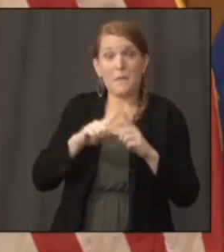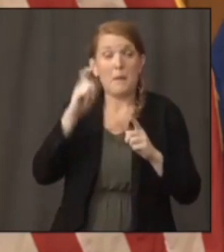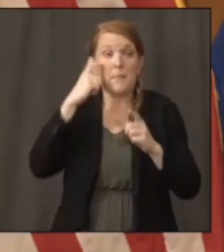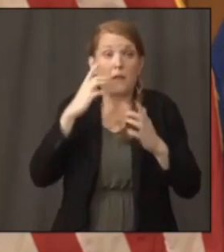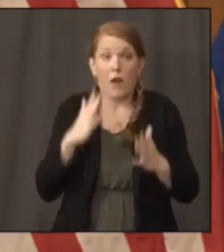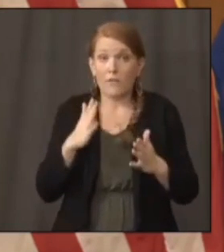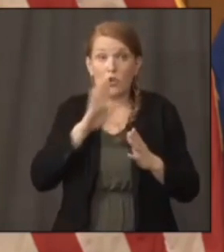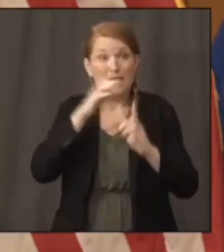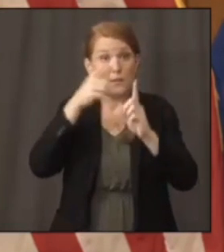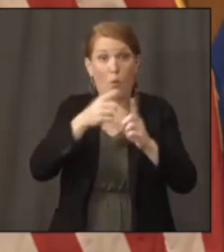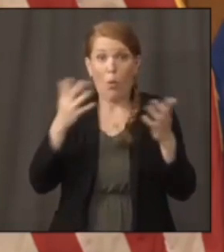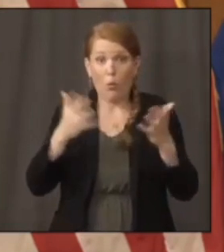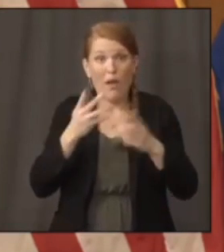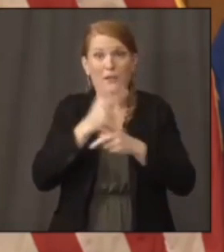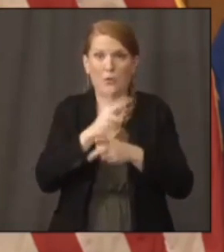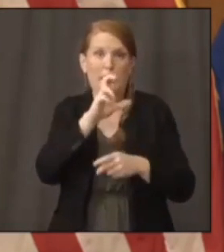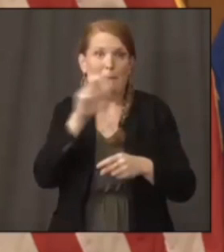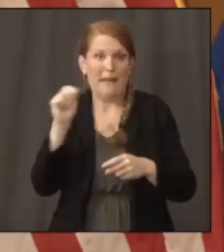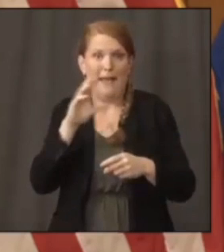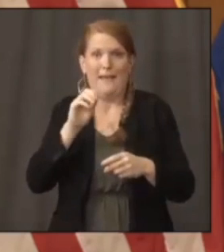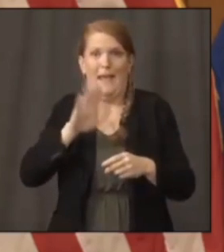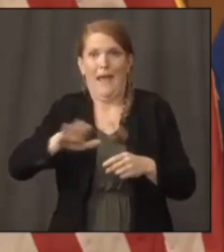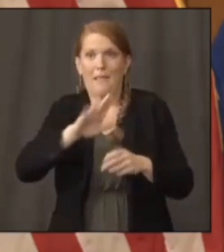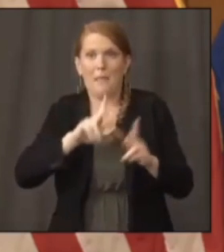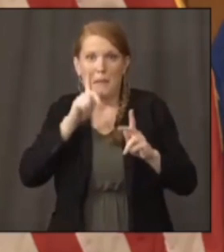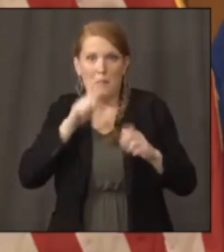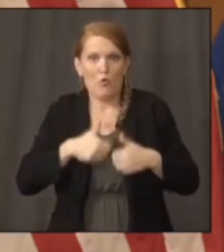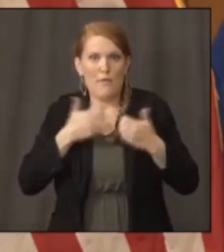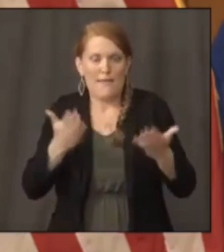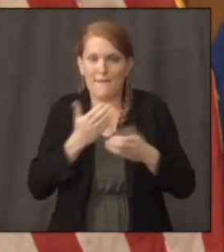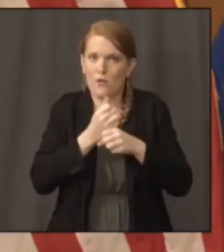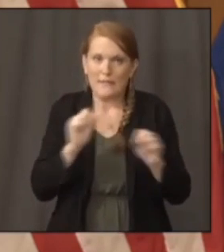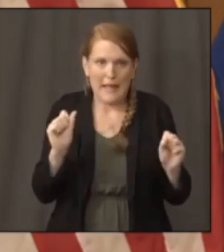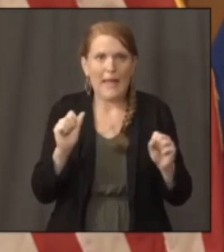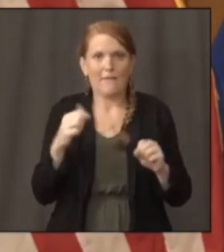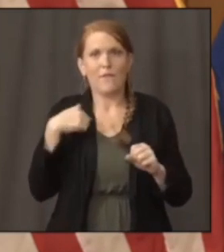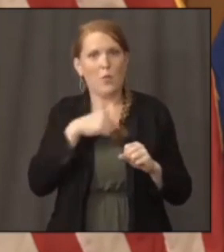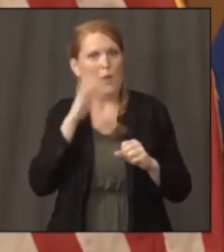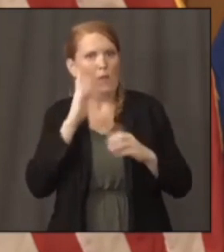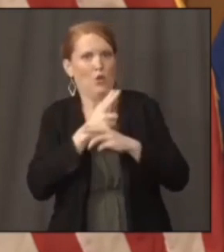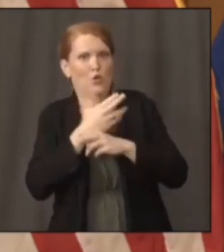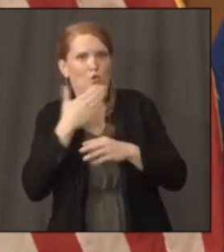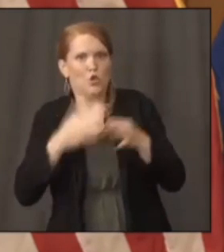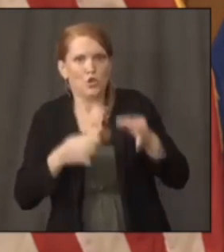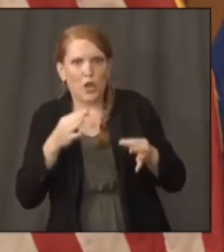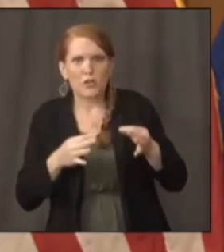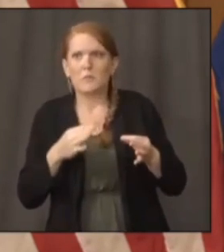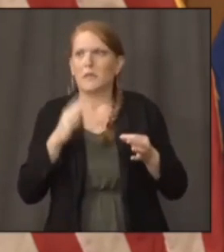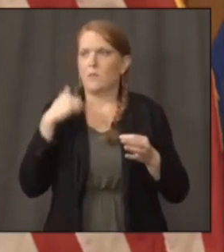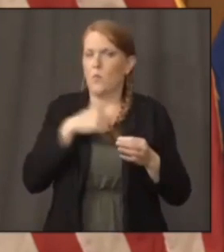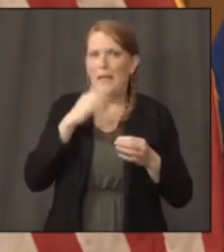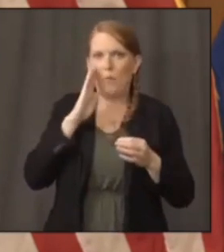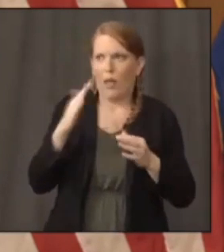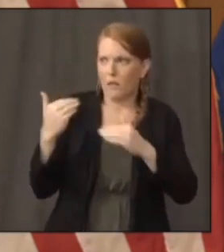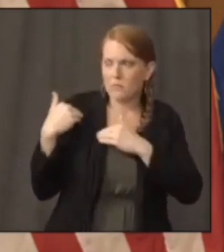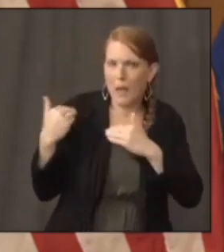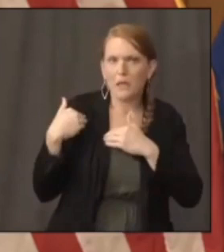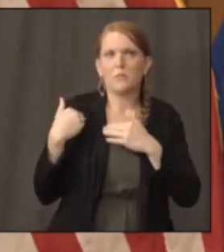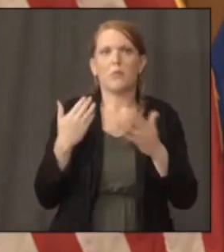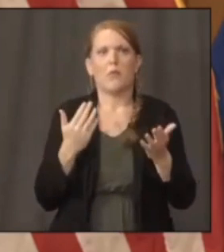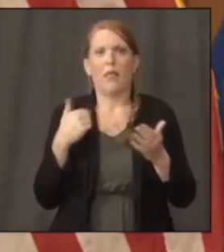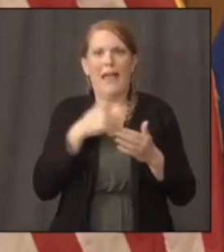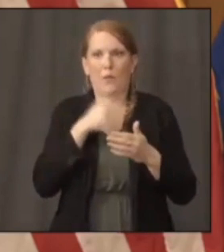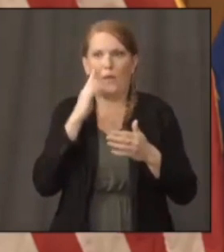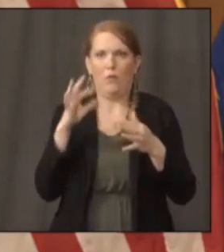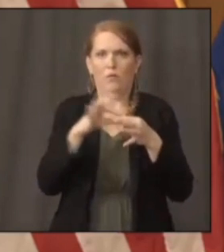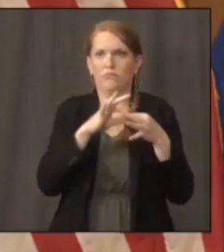and the residents safe. And we will do that judiciously, we'll do that responsibly, and we'll do that in coordination as we have done and as stated